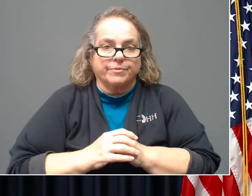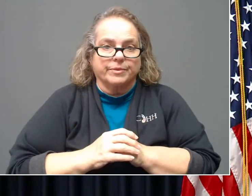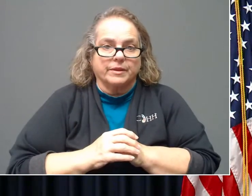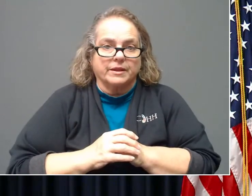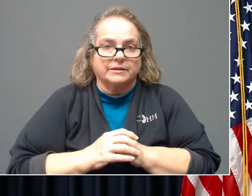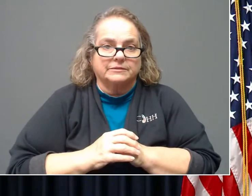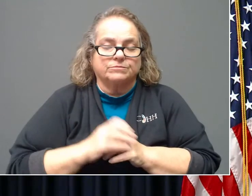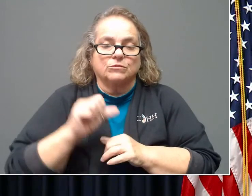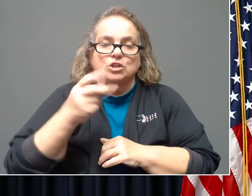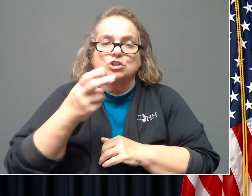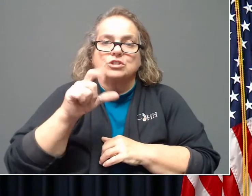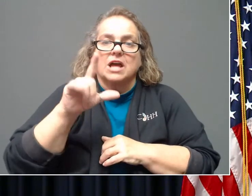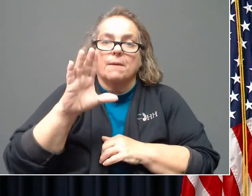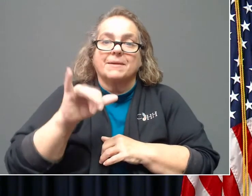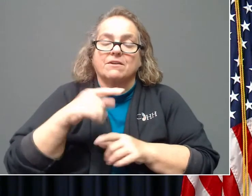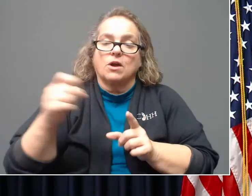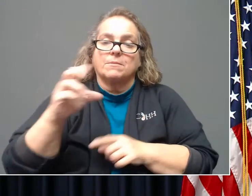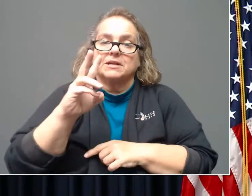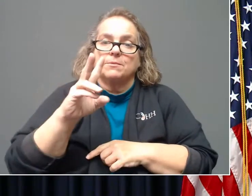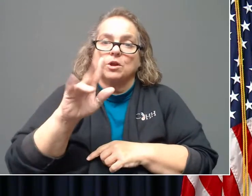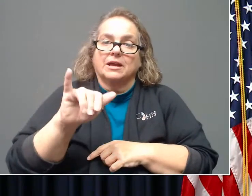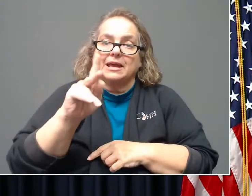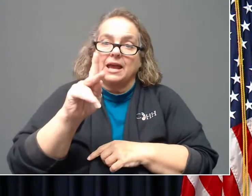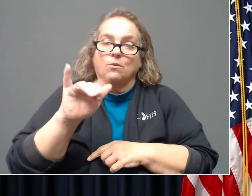Shelby Smithson from WKYT.